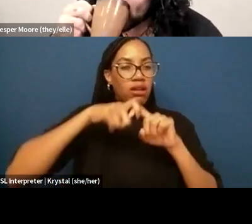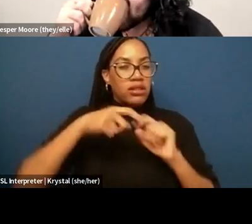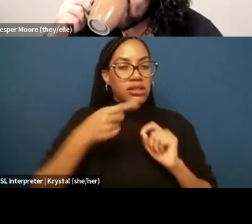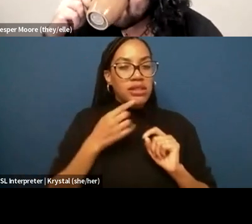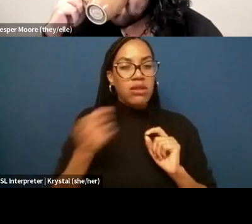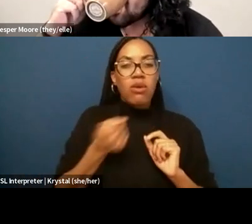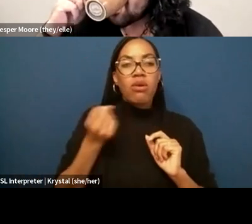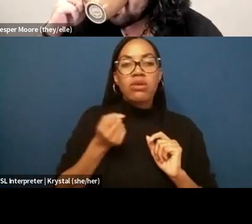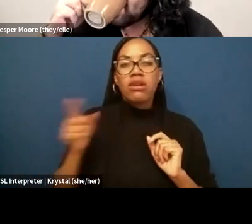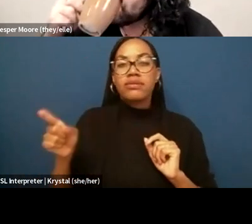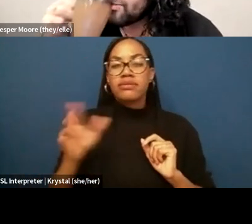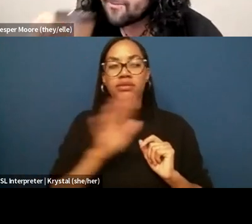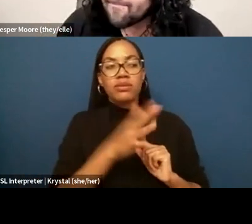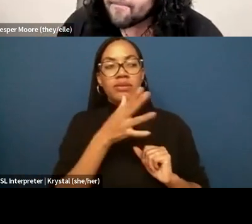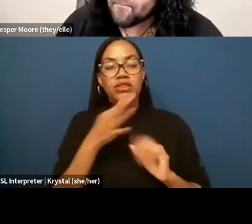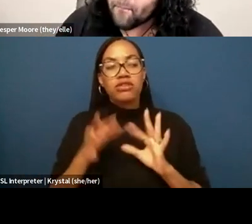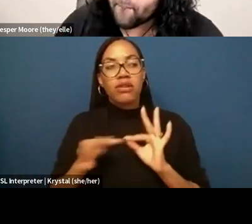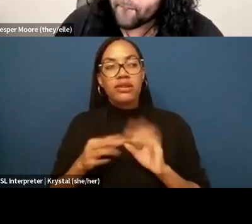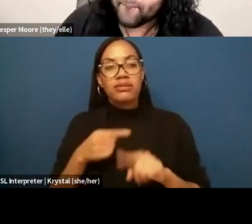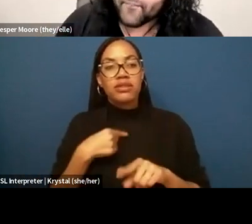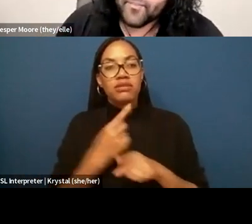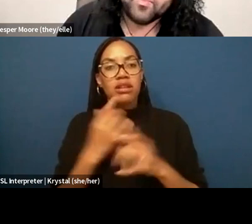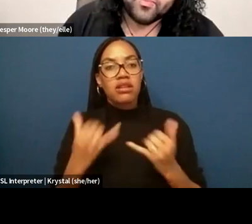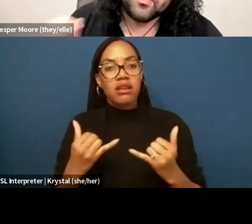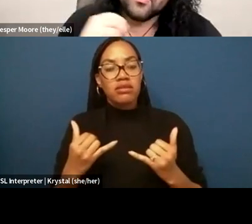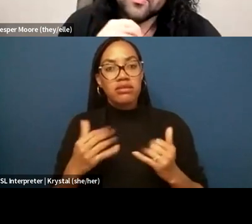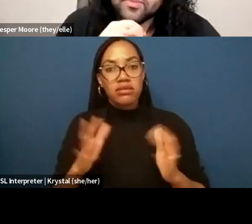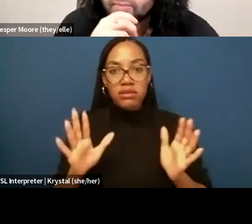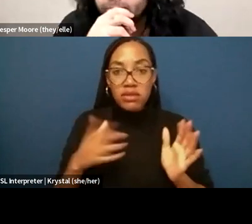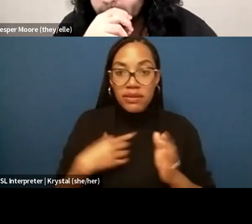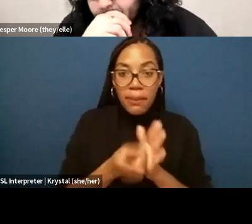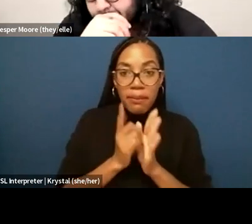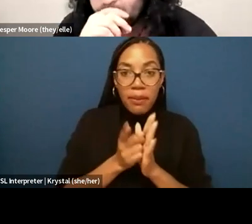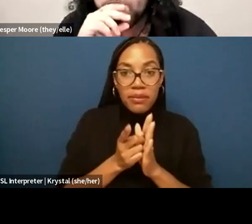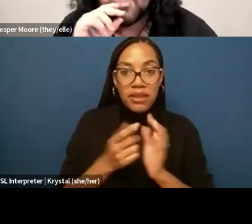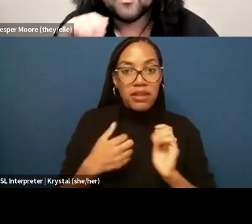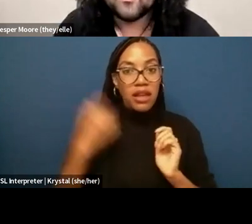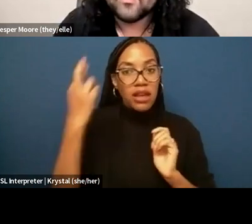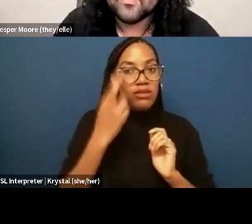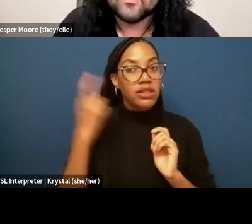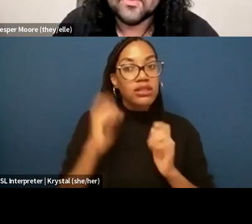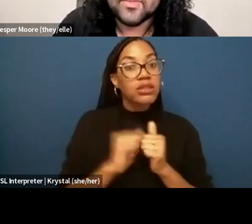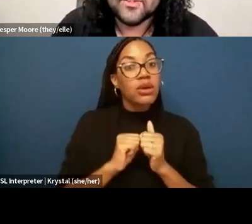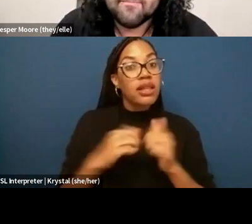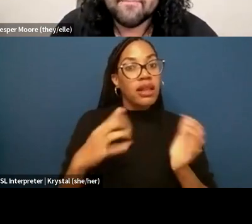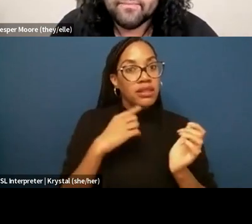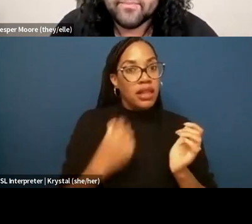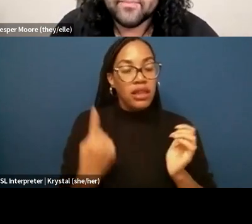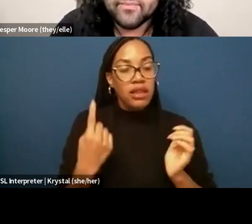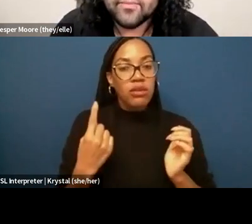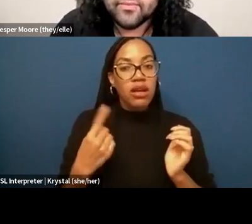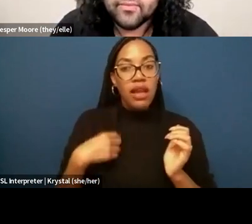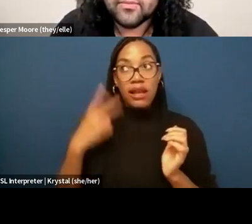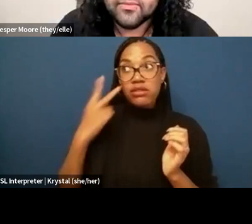Roseanne's saying something to me right now." And in that moment, I realized, without telling anyone, that I had seen my